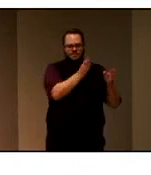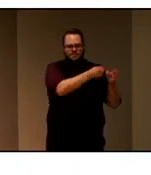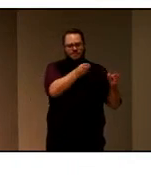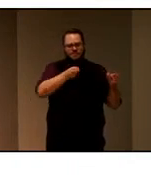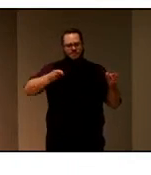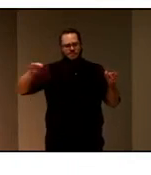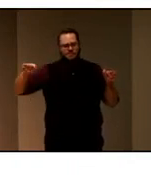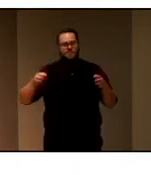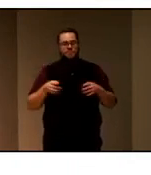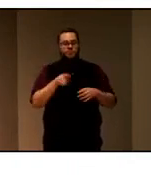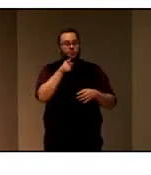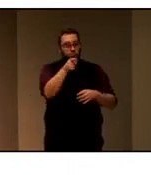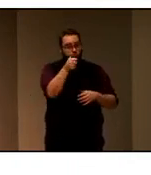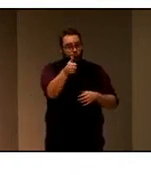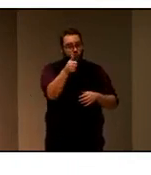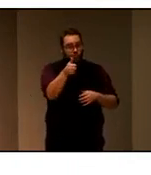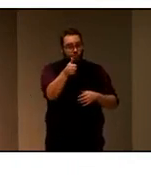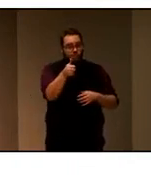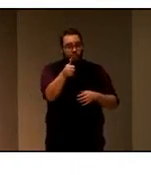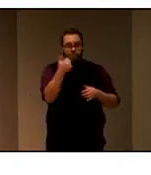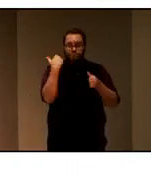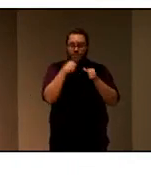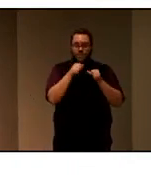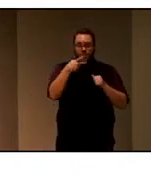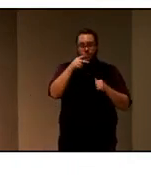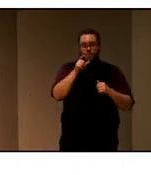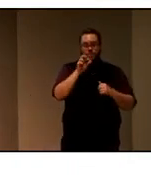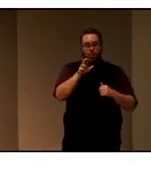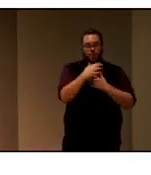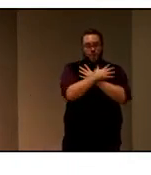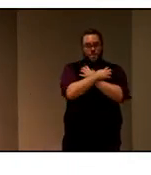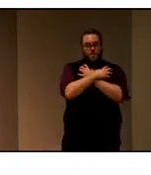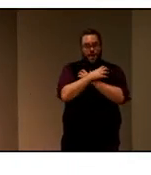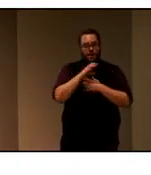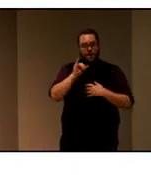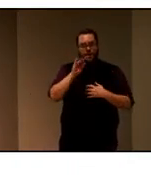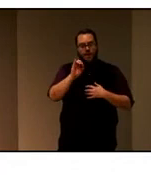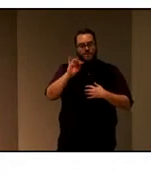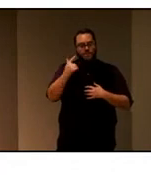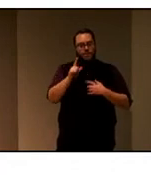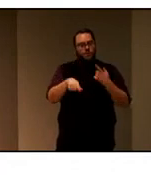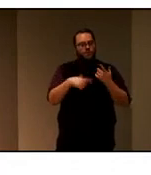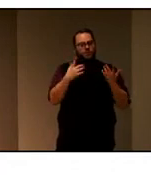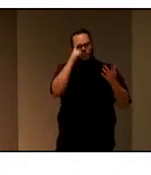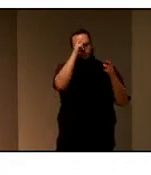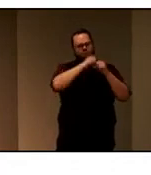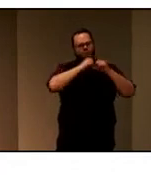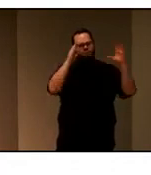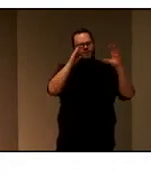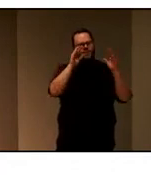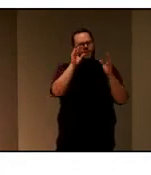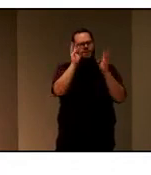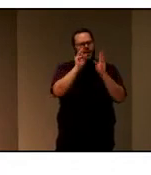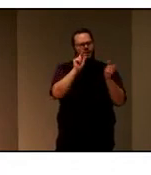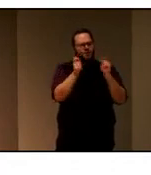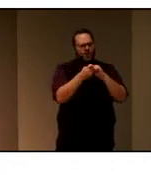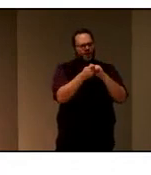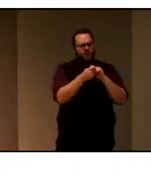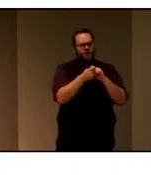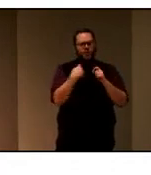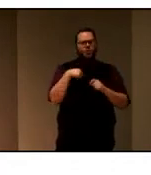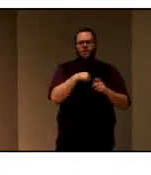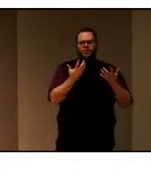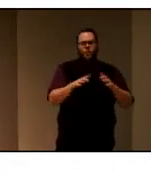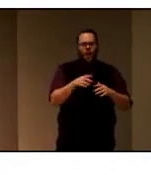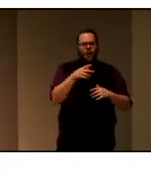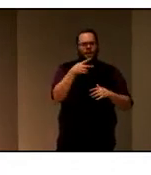personally, again, back to the polar bear iceberg, what do you think about when you think about climate change? We don't want polar bears, icebergs.